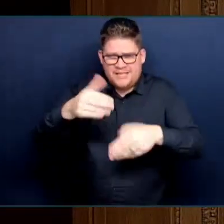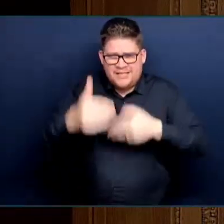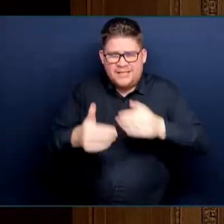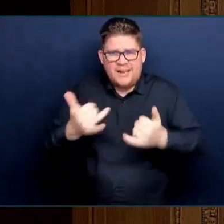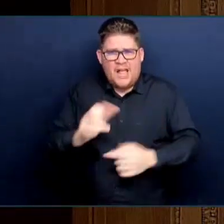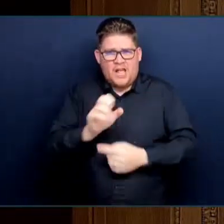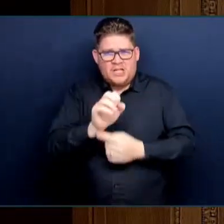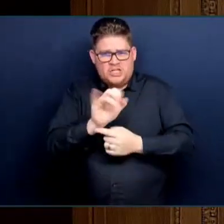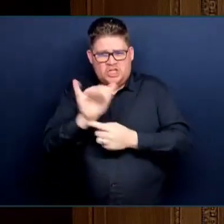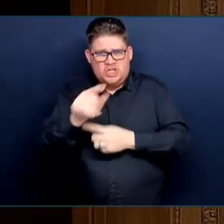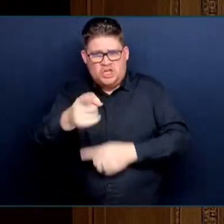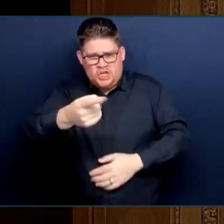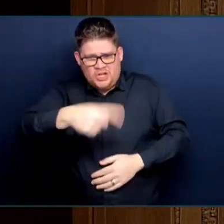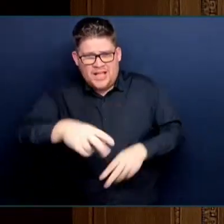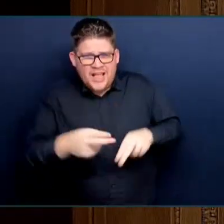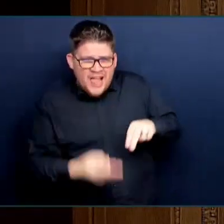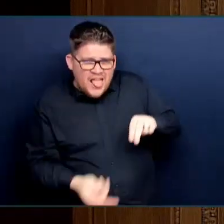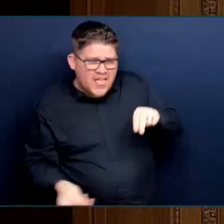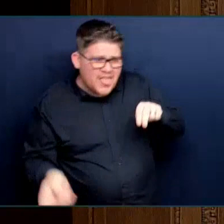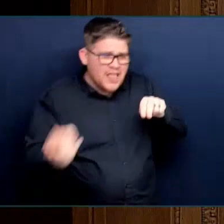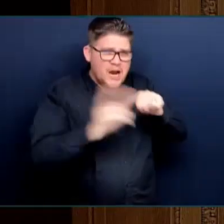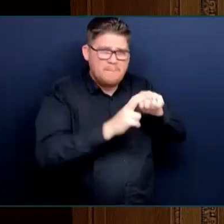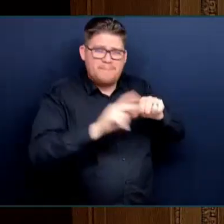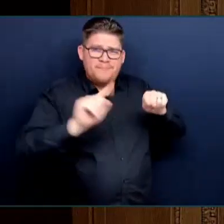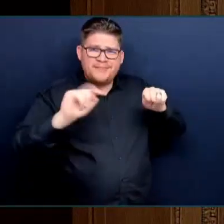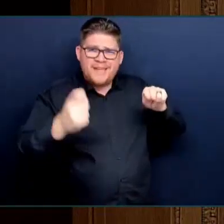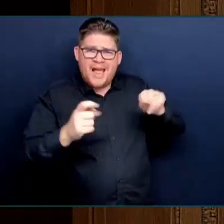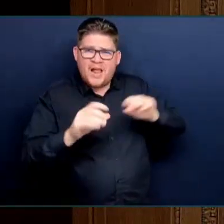one over there will take responsibility.